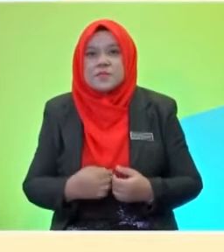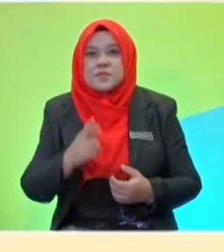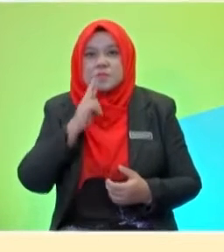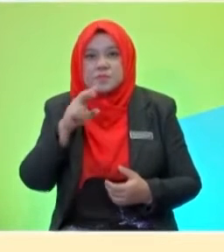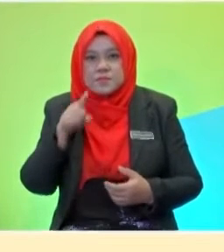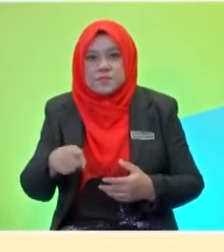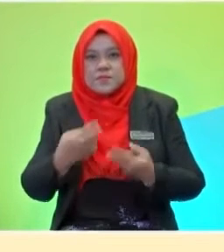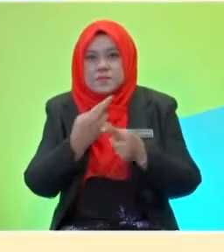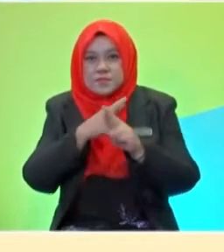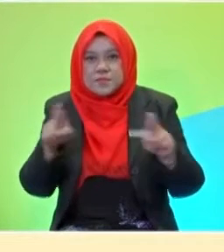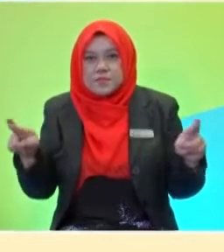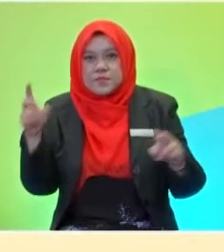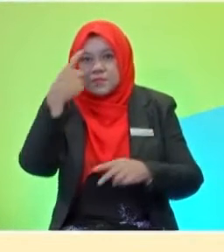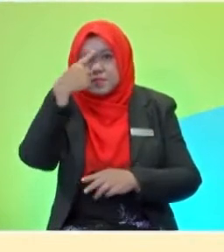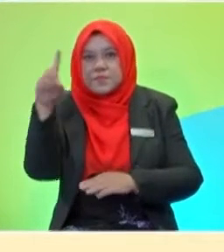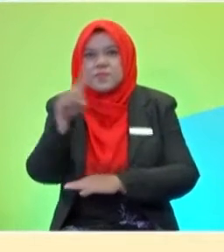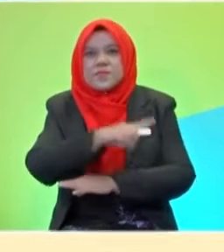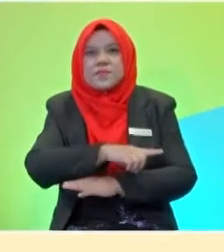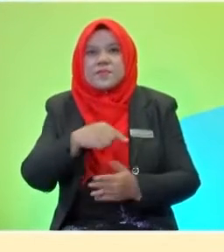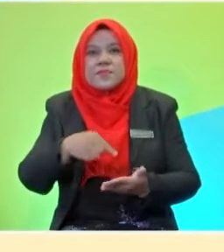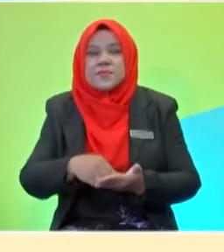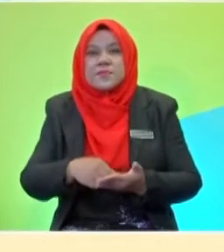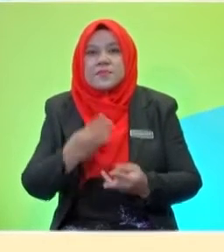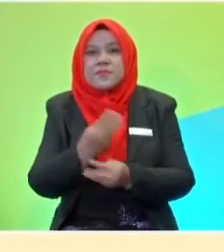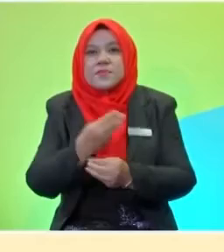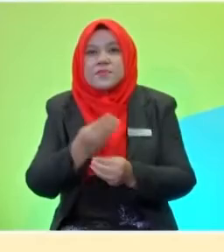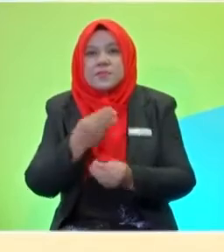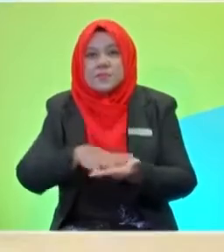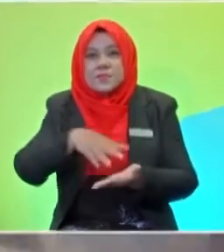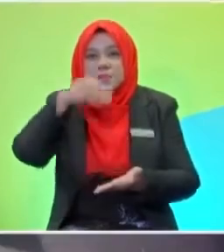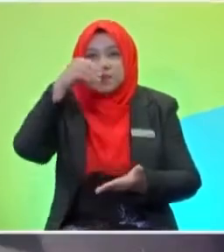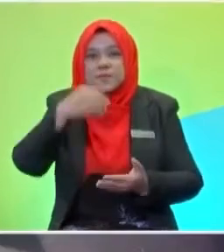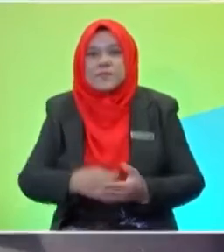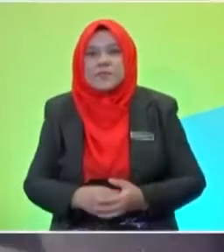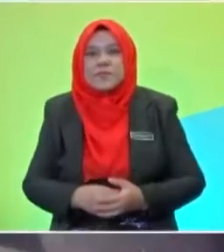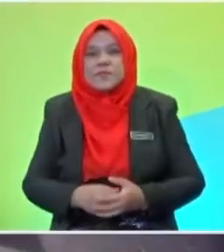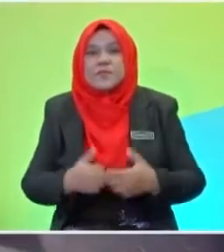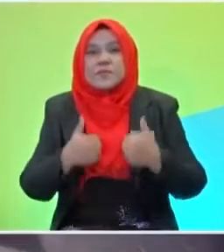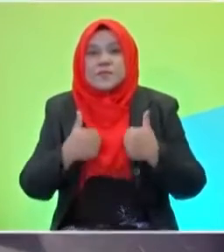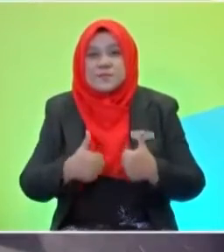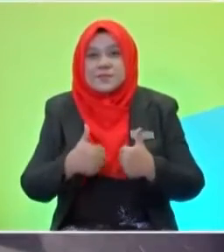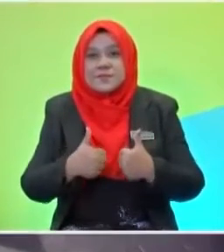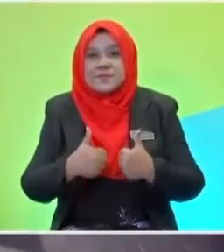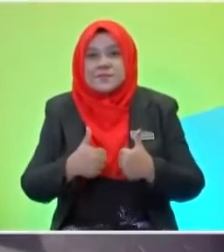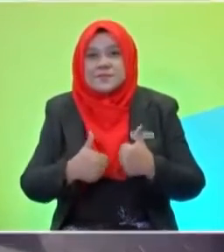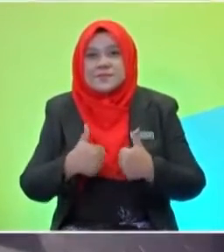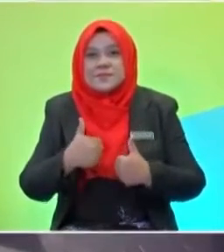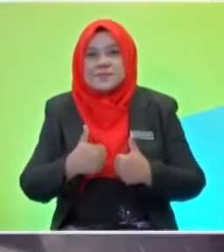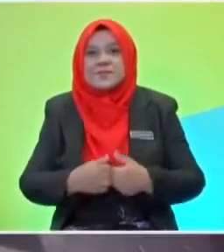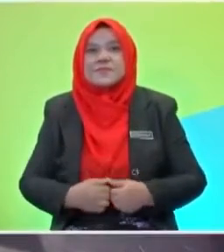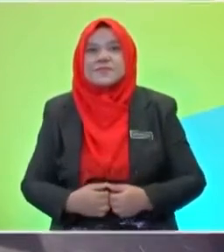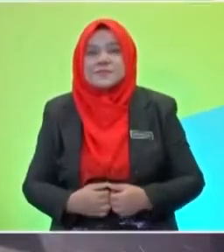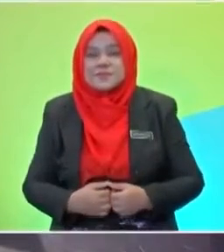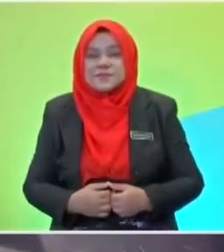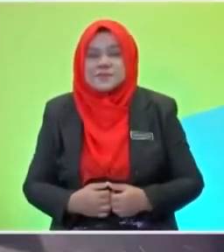you ready for today's mathematics lesson? If you're ready, give me a double thumbs up.